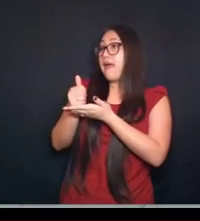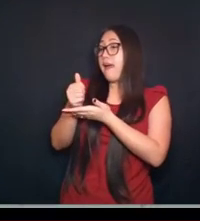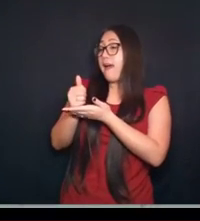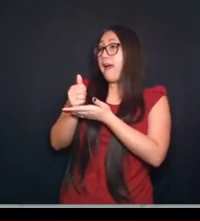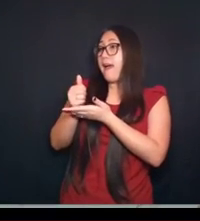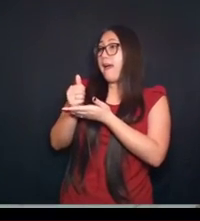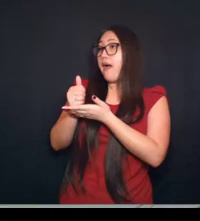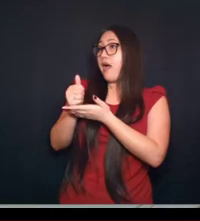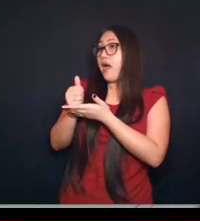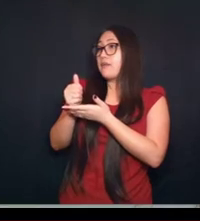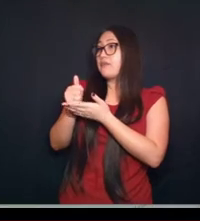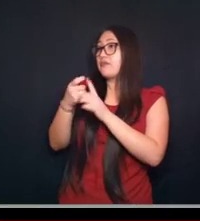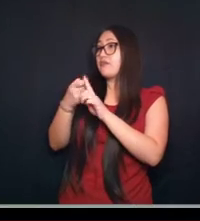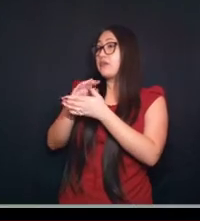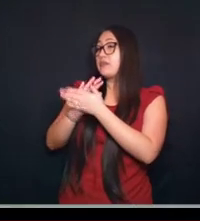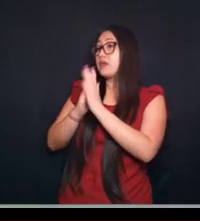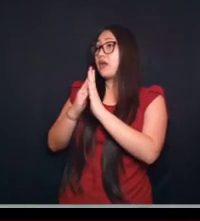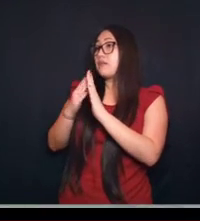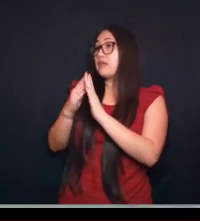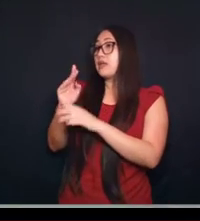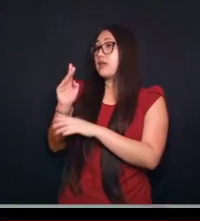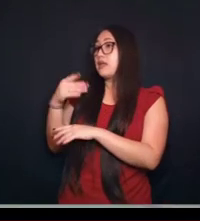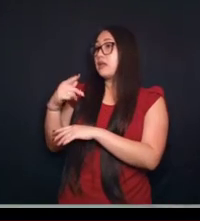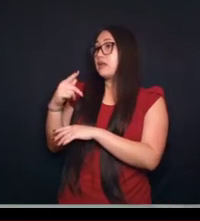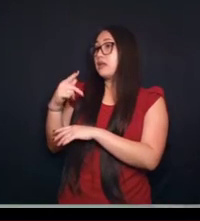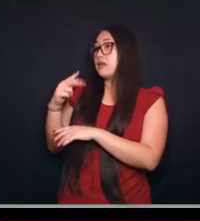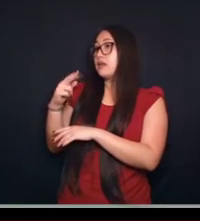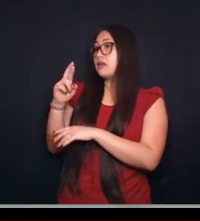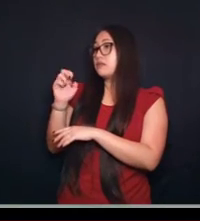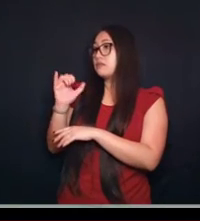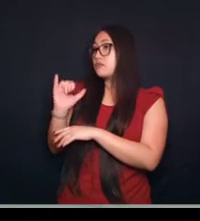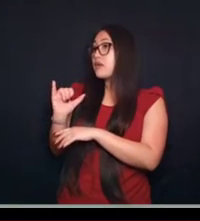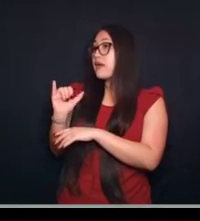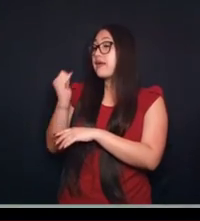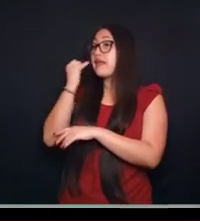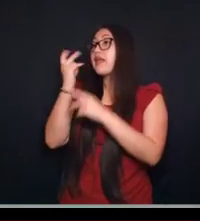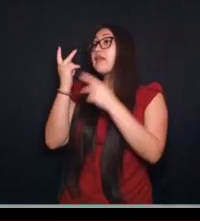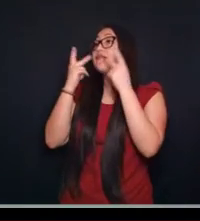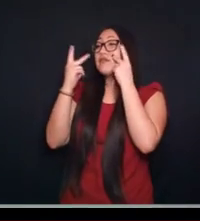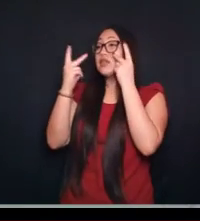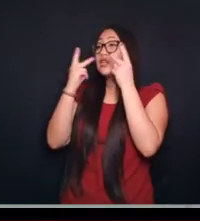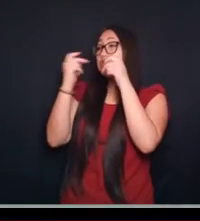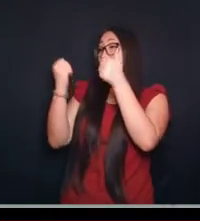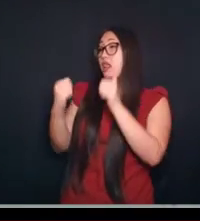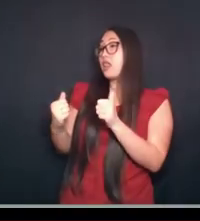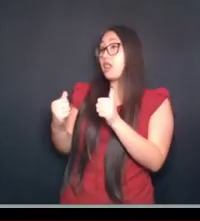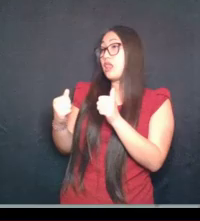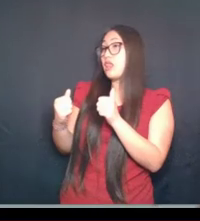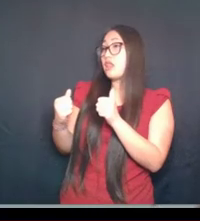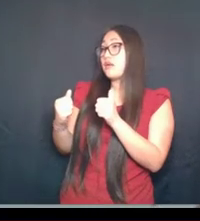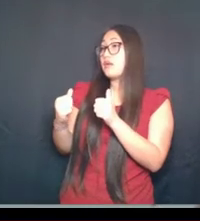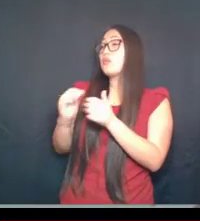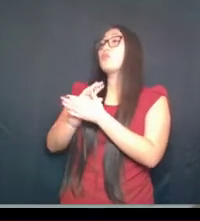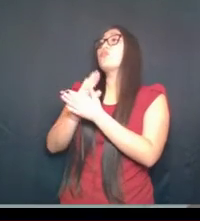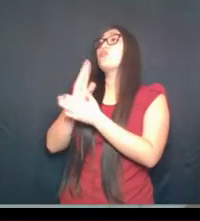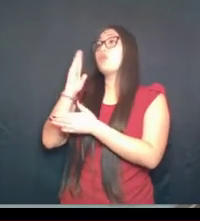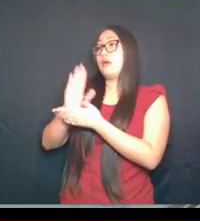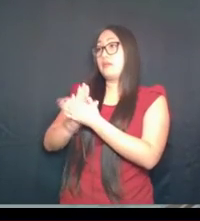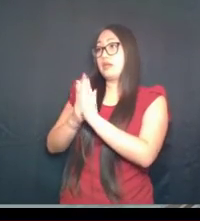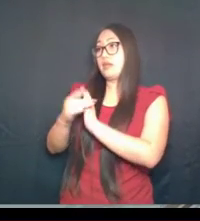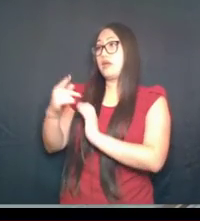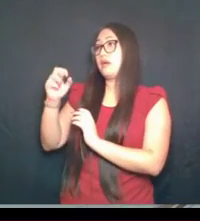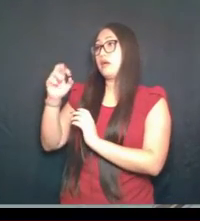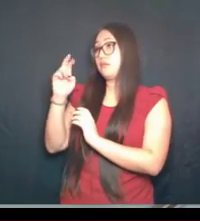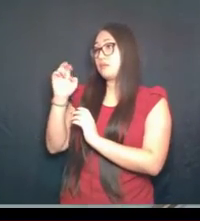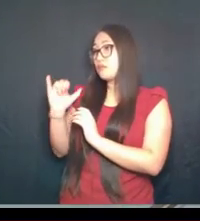and if they lost their vision, they'd probably become prey because they wouldn't know where they were, and they